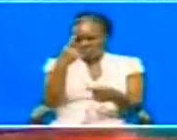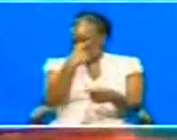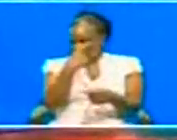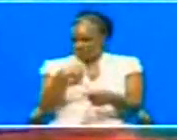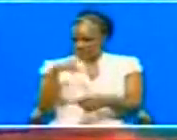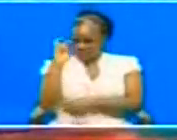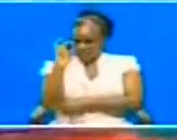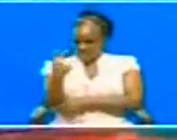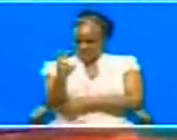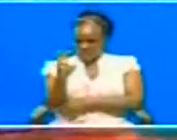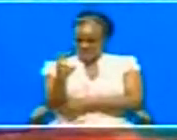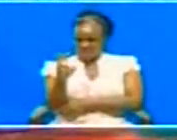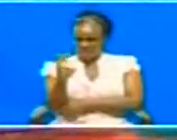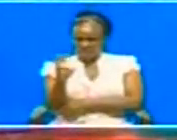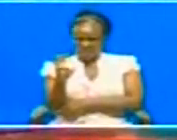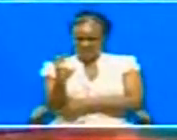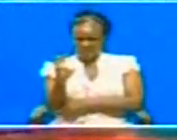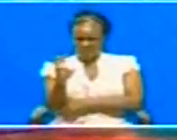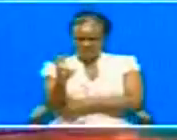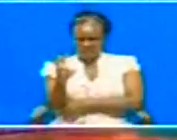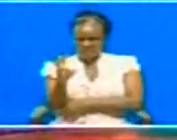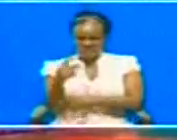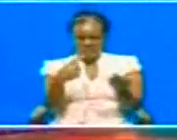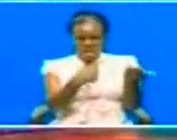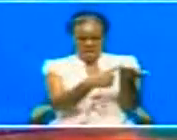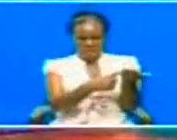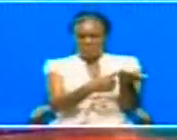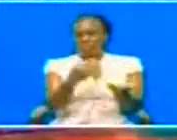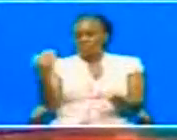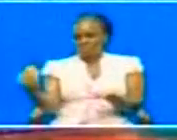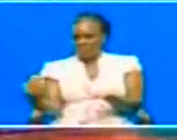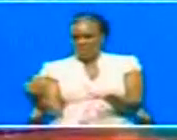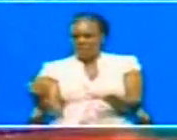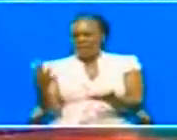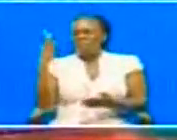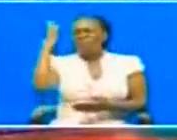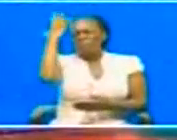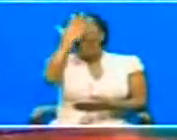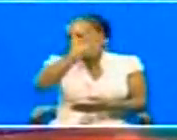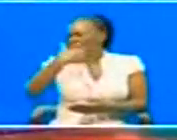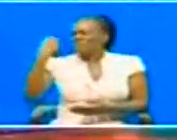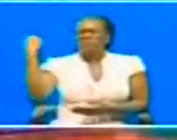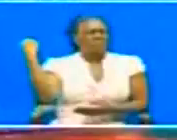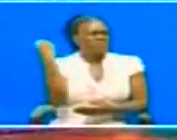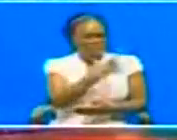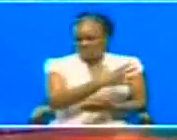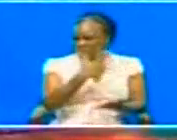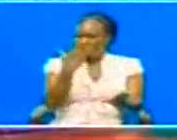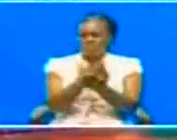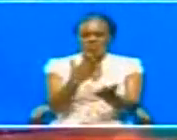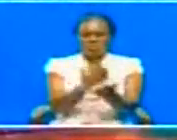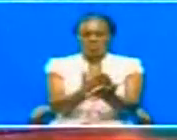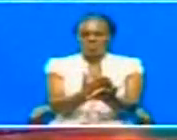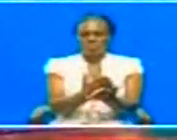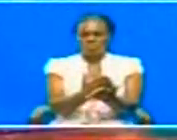see, I think an albino child or an albino girl is the most beautiful creation of God. Really